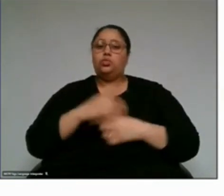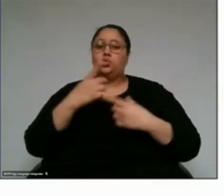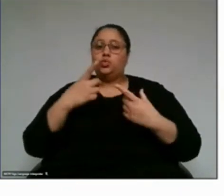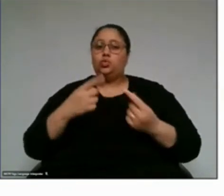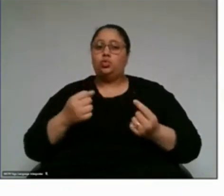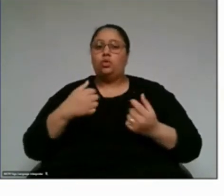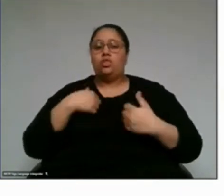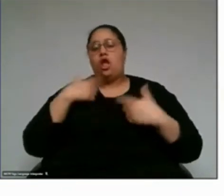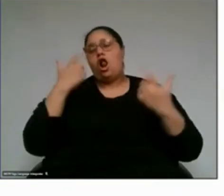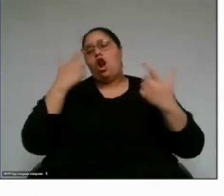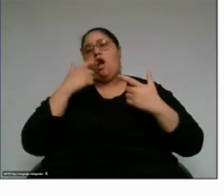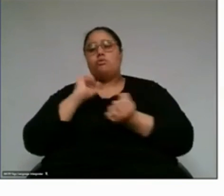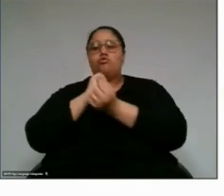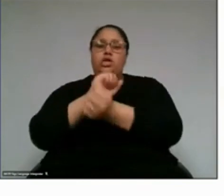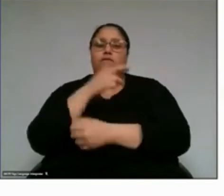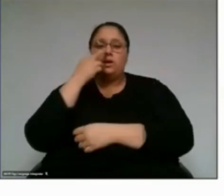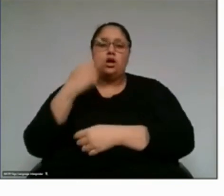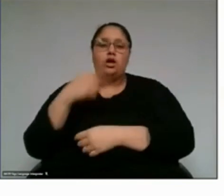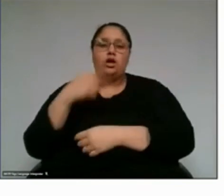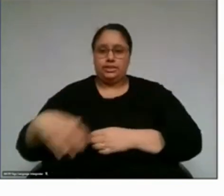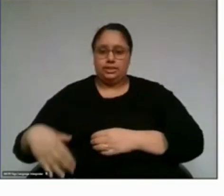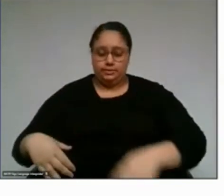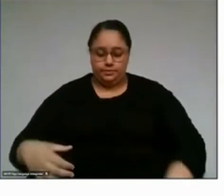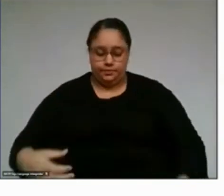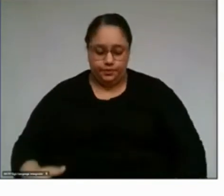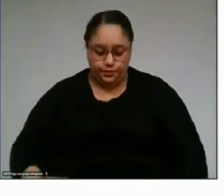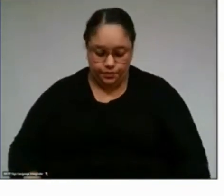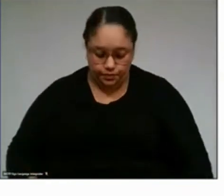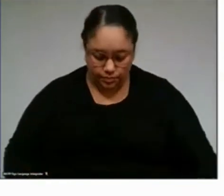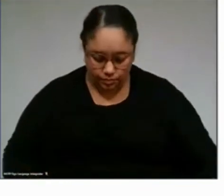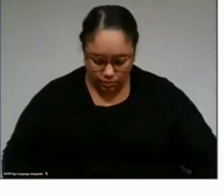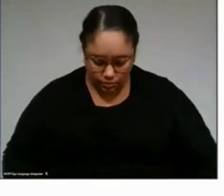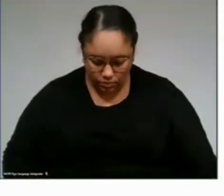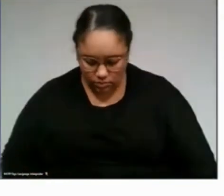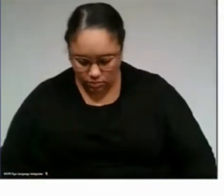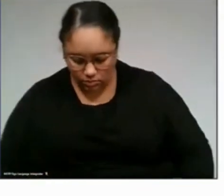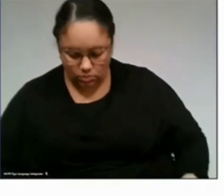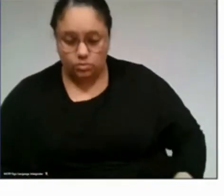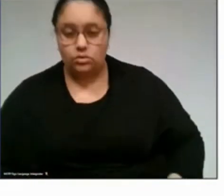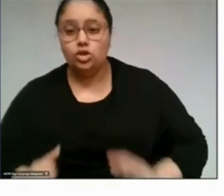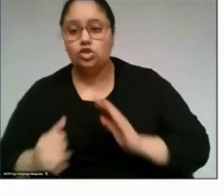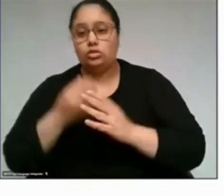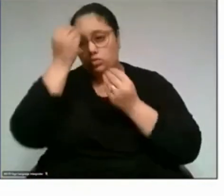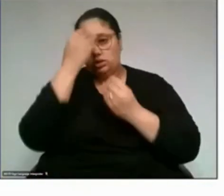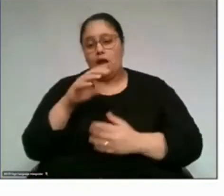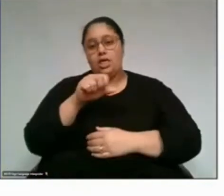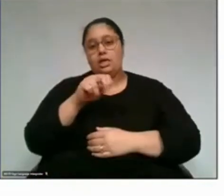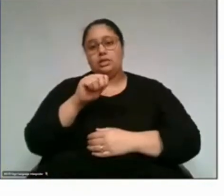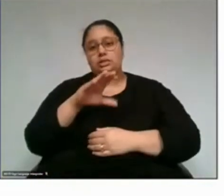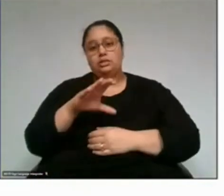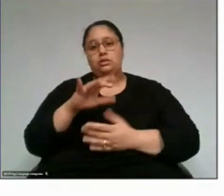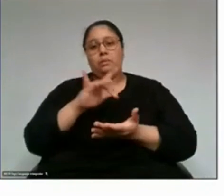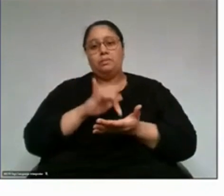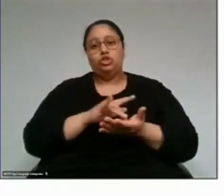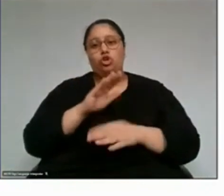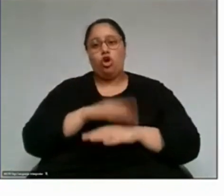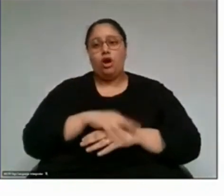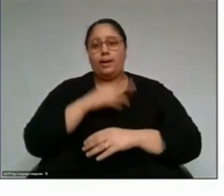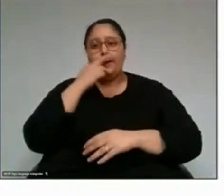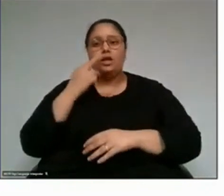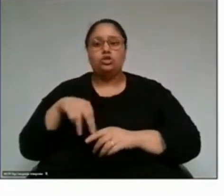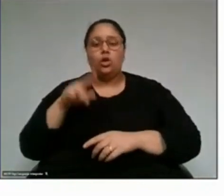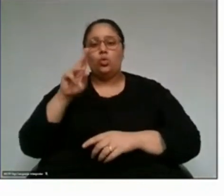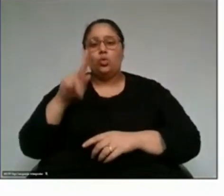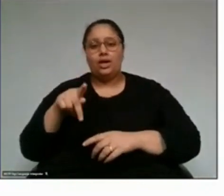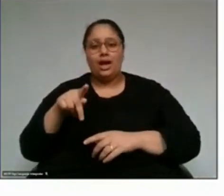the Russian president. And just to indicate, the African National Congress position on the issue of Russia and Ukraine is